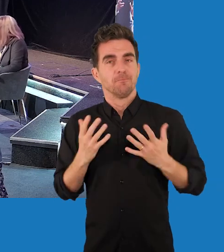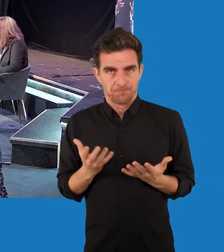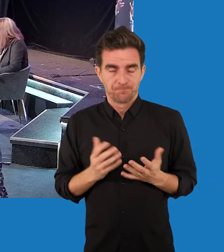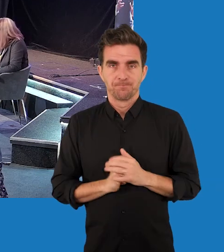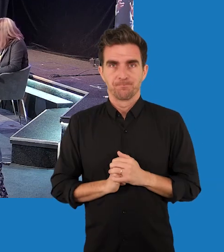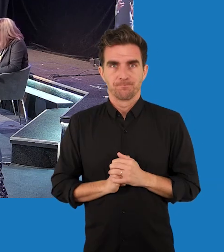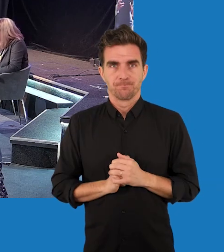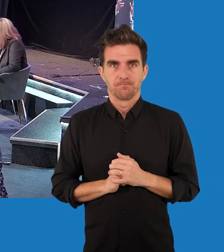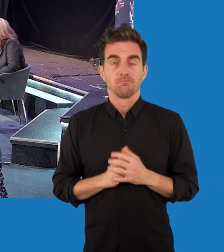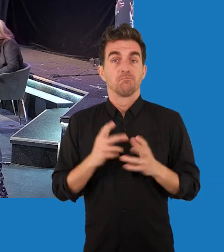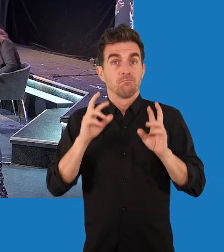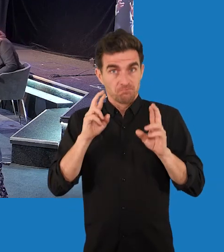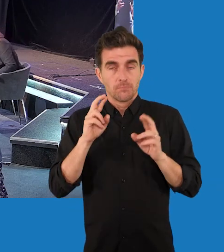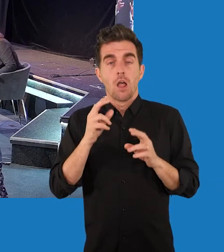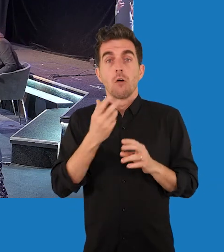helpful, informative,